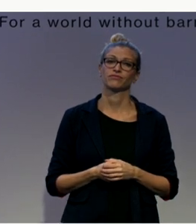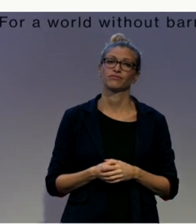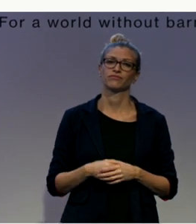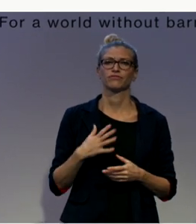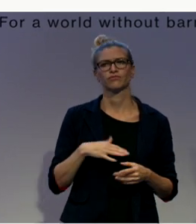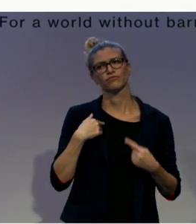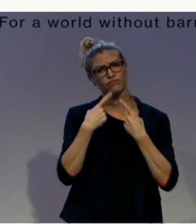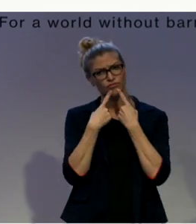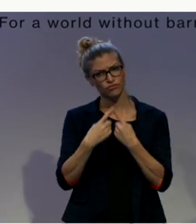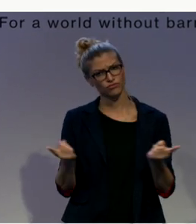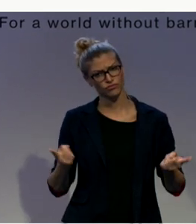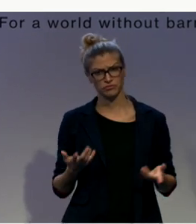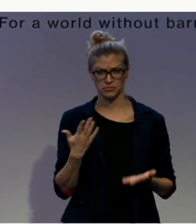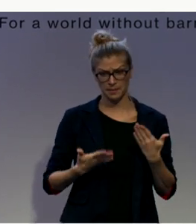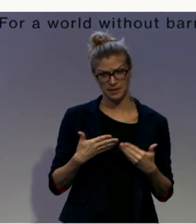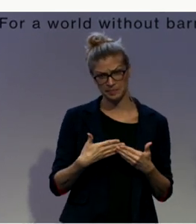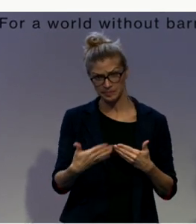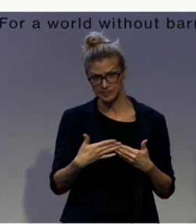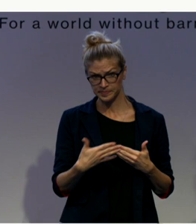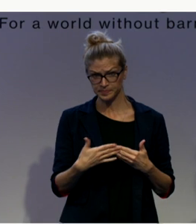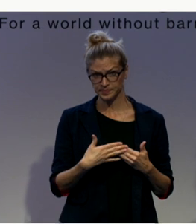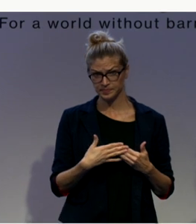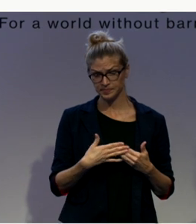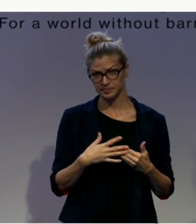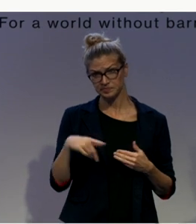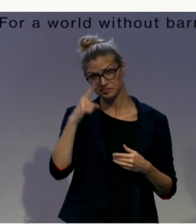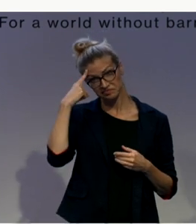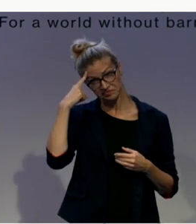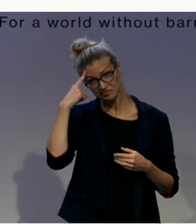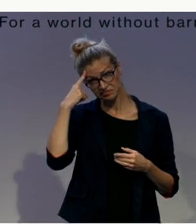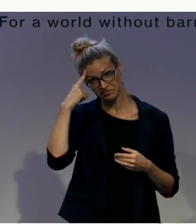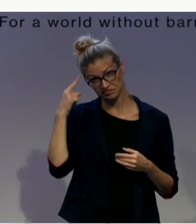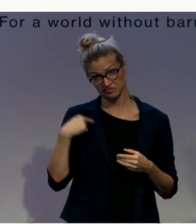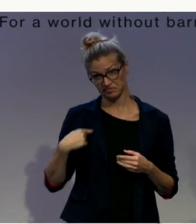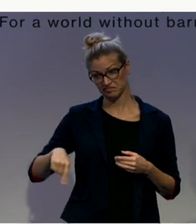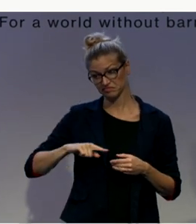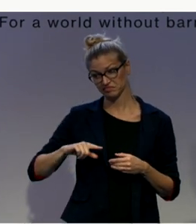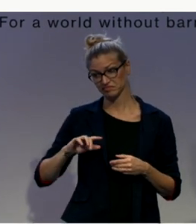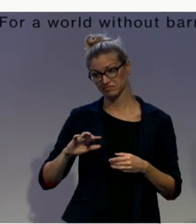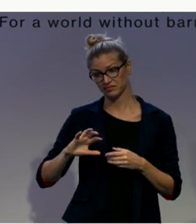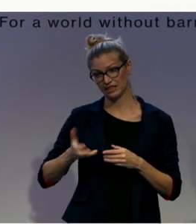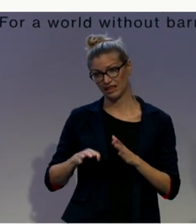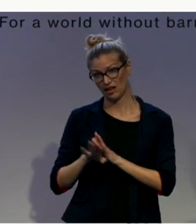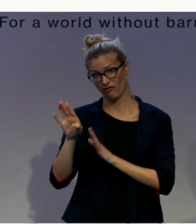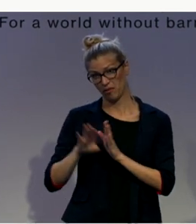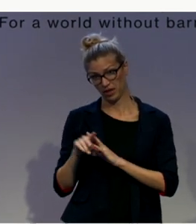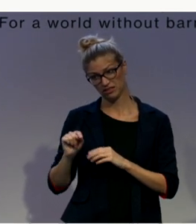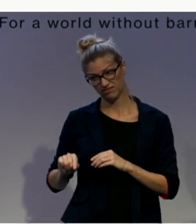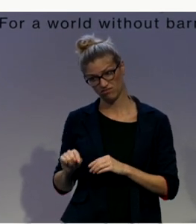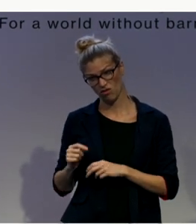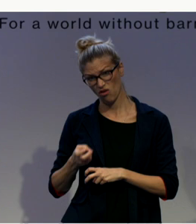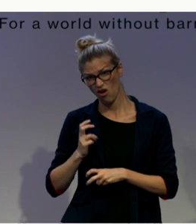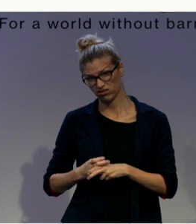yeah, you think that in the developing country it's very hard to adapt and to